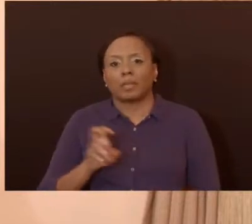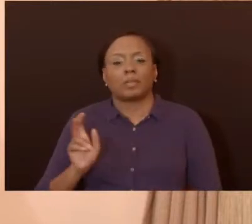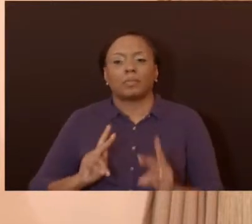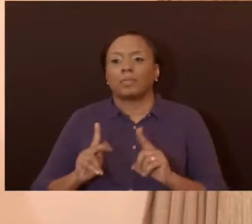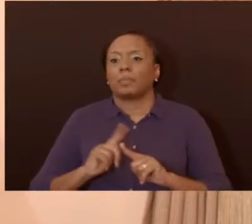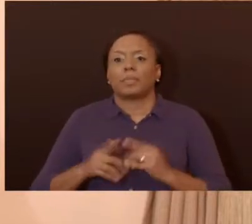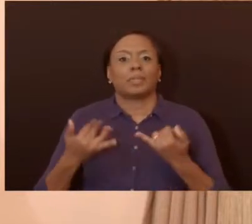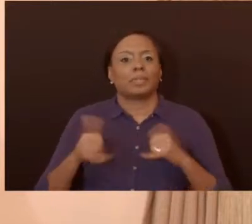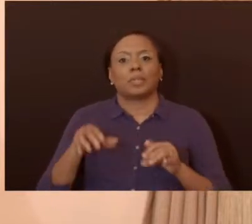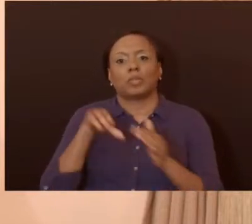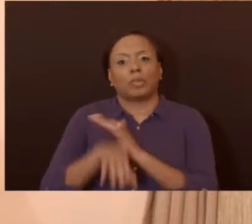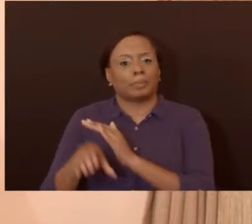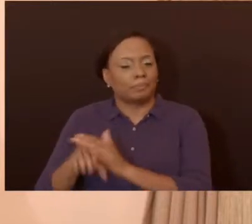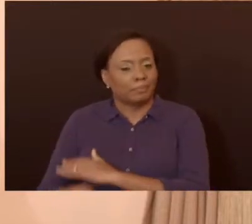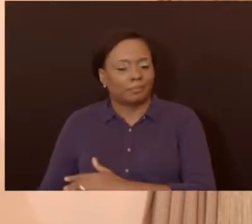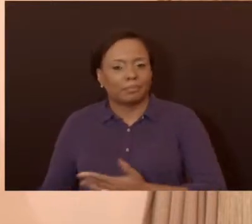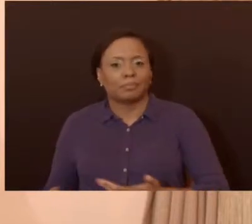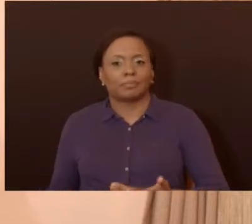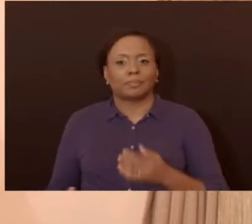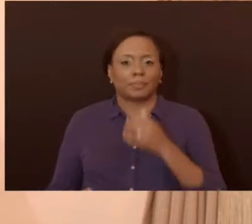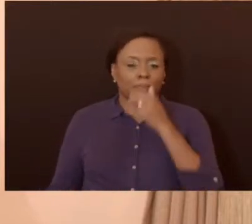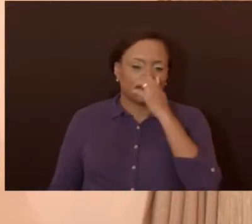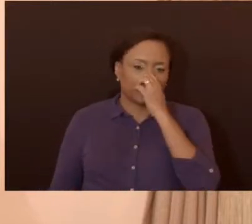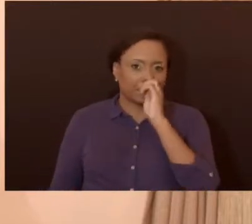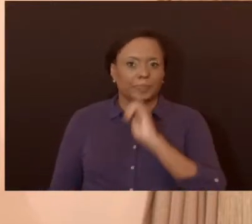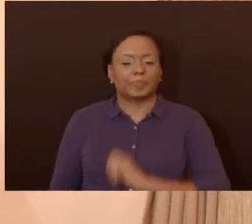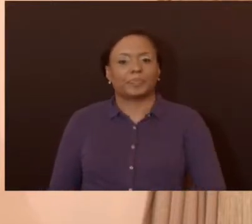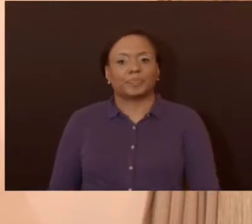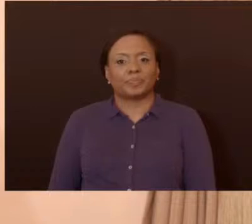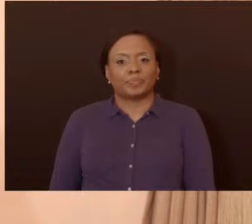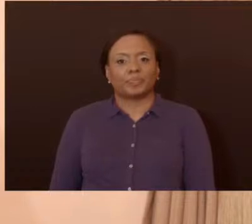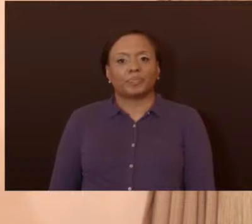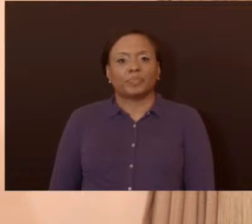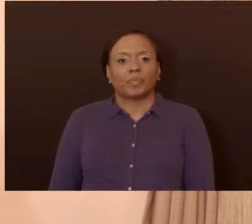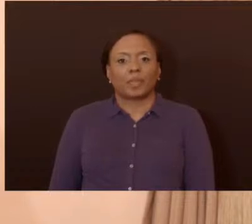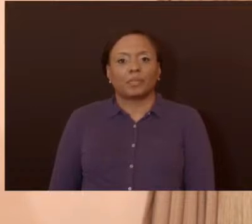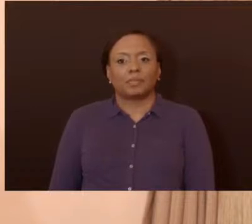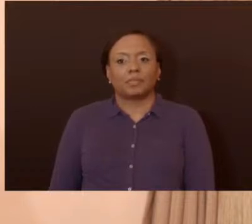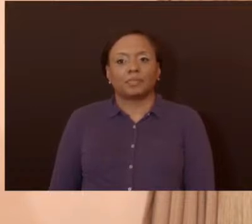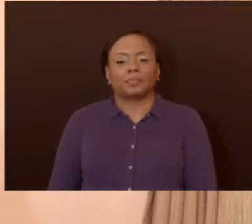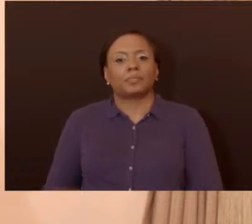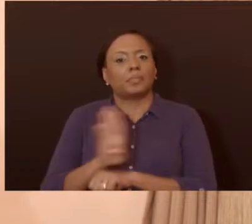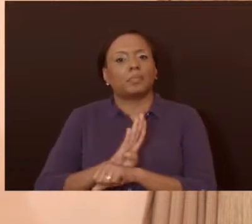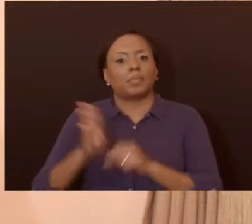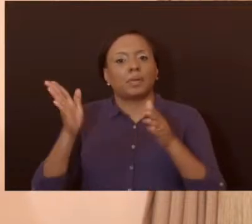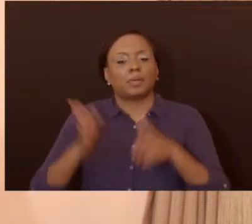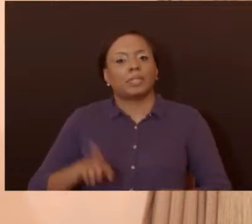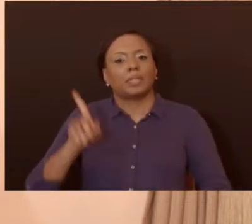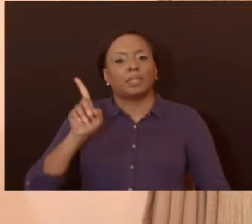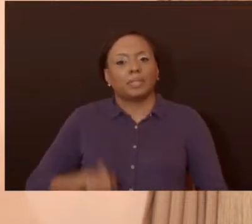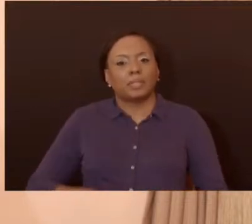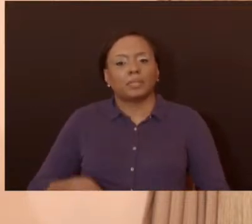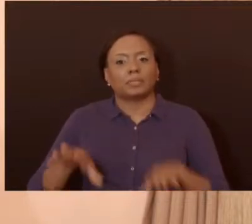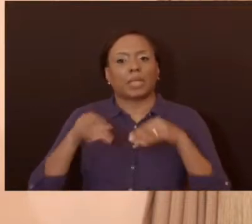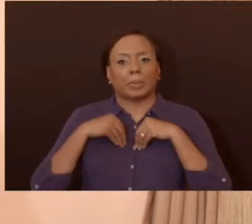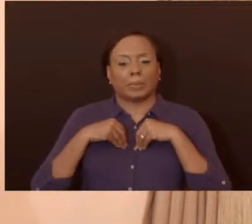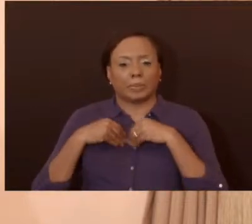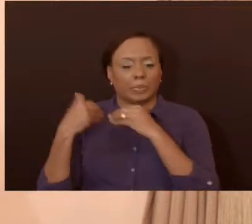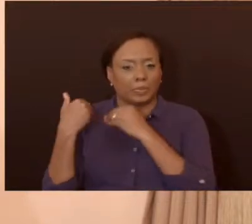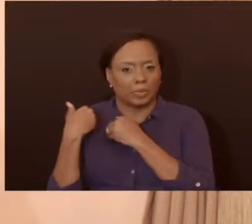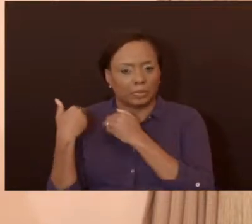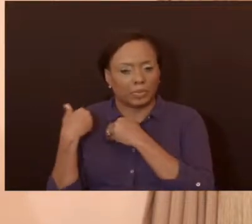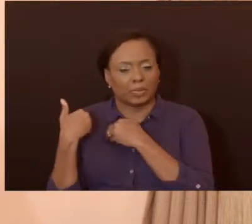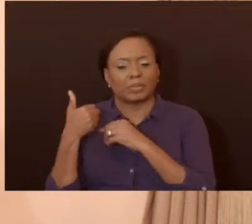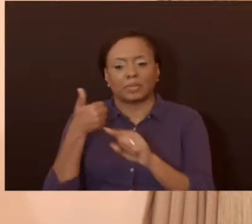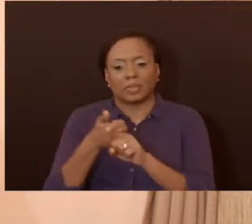crime. Why I'm saying that? I'm trying to say this, that Barbadians need to be able to take responsibility for themselves.